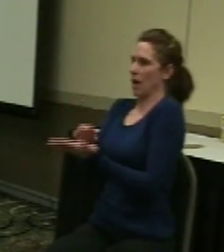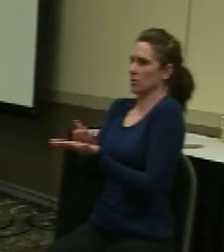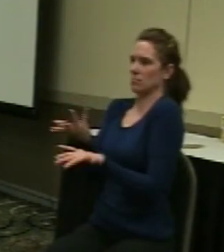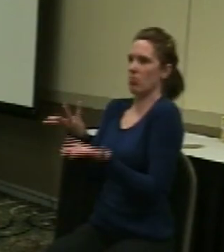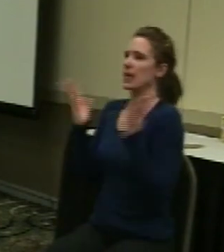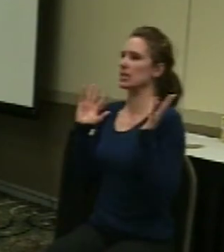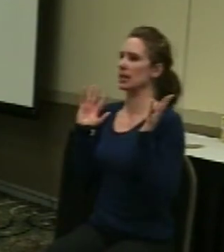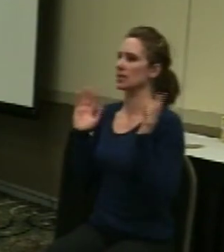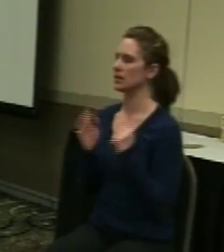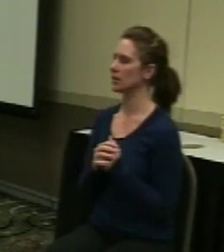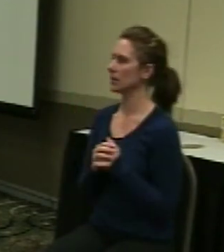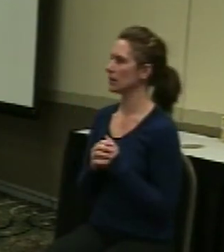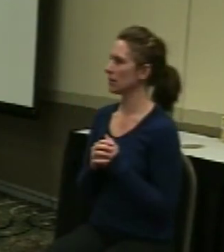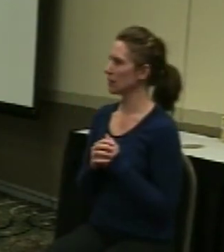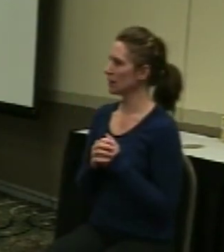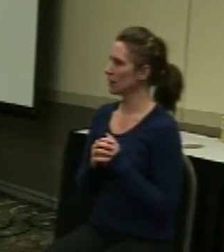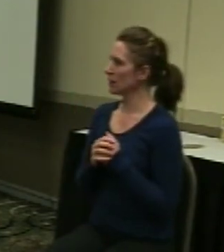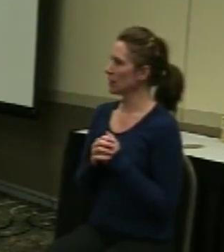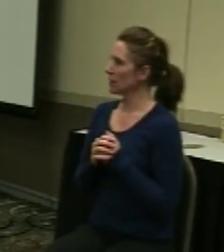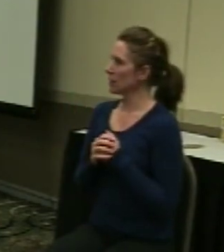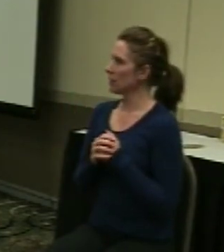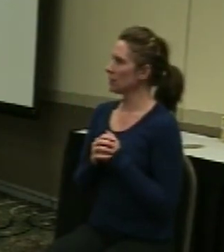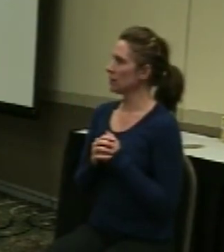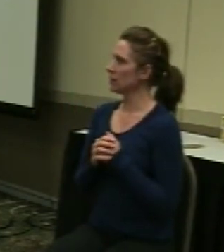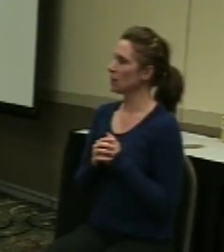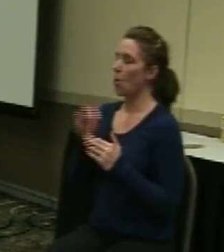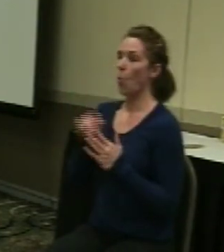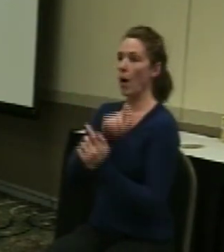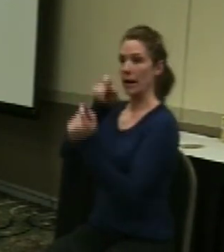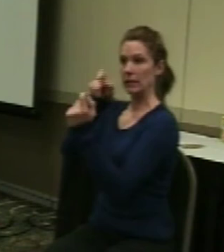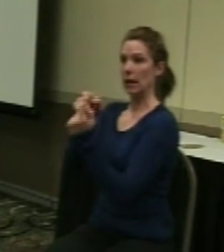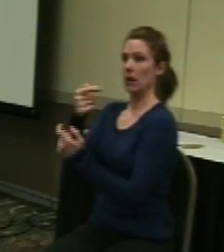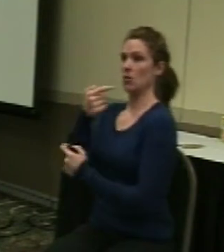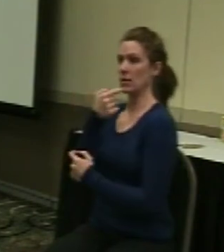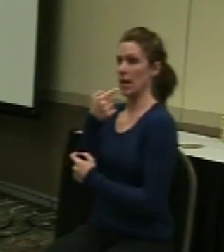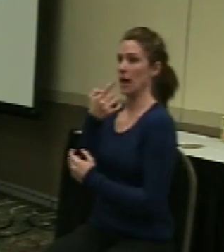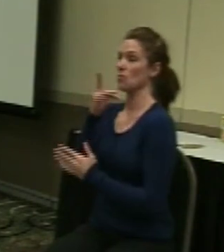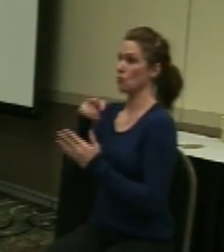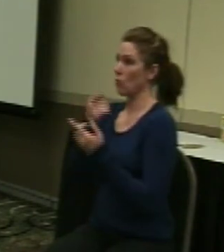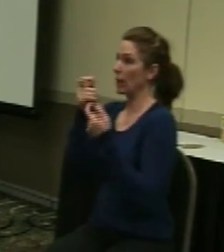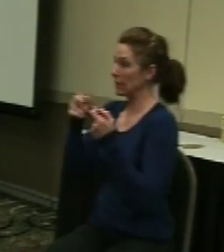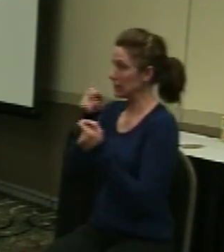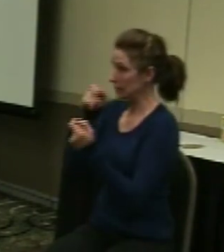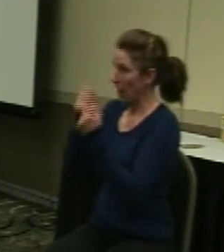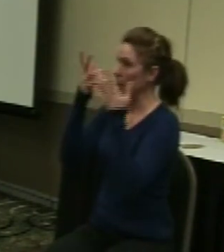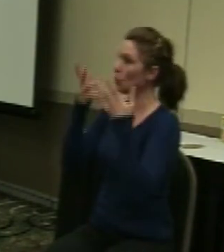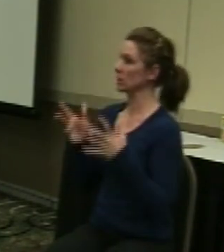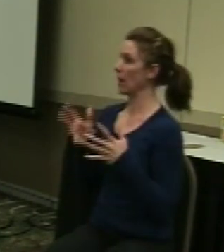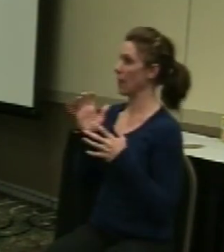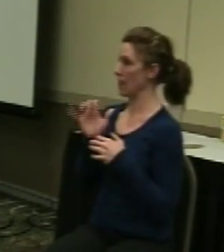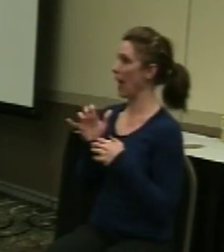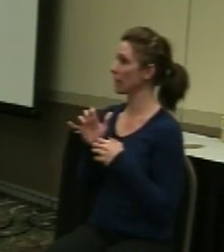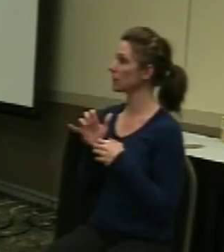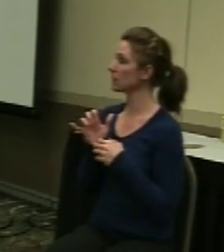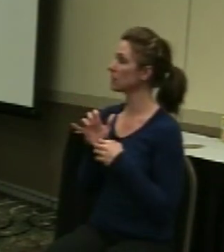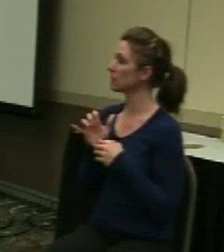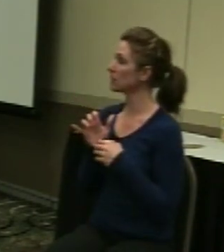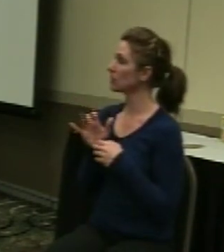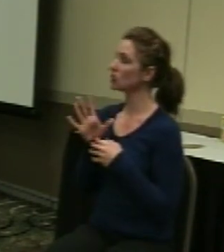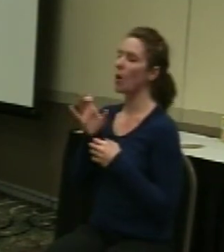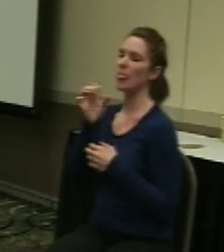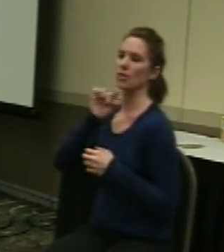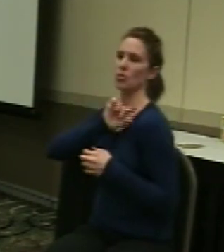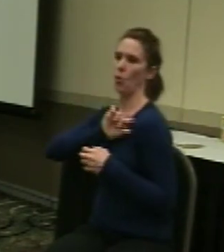facts in there. And what exactly was said, what exactly was done. So that is the